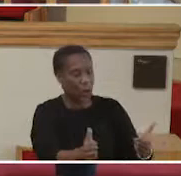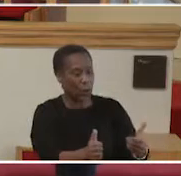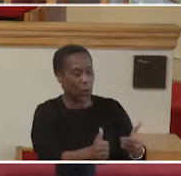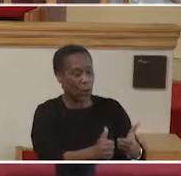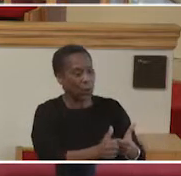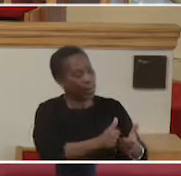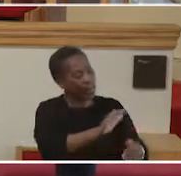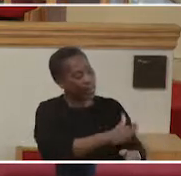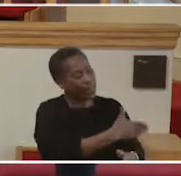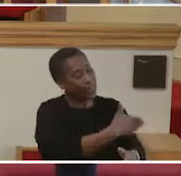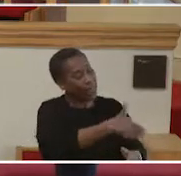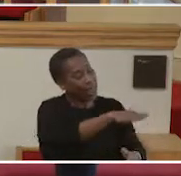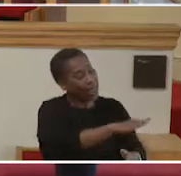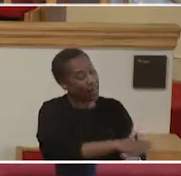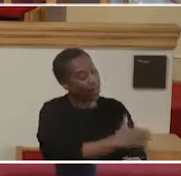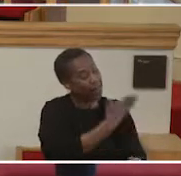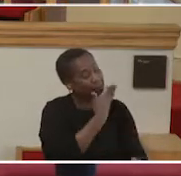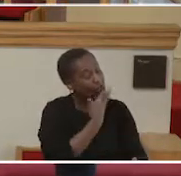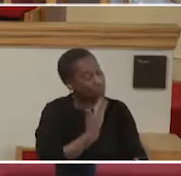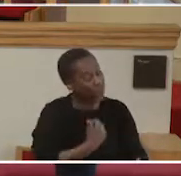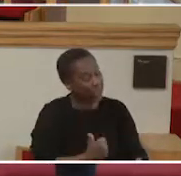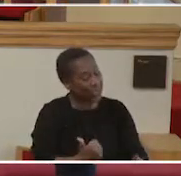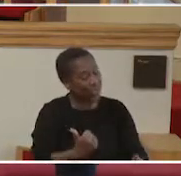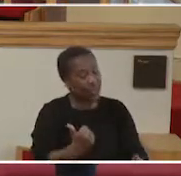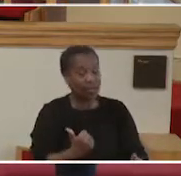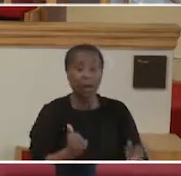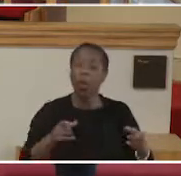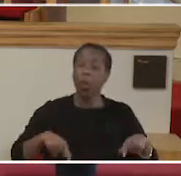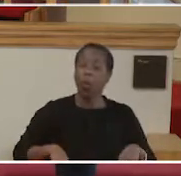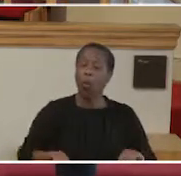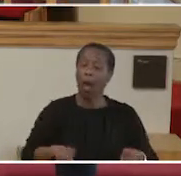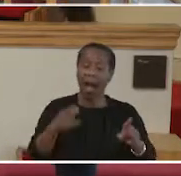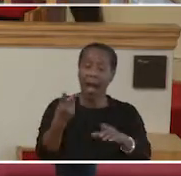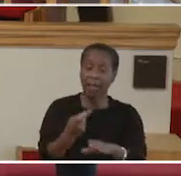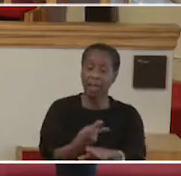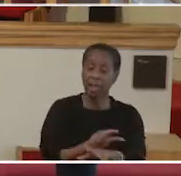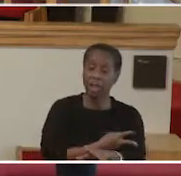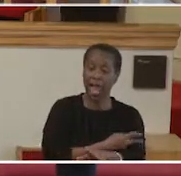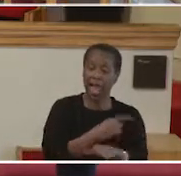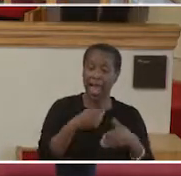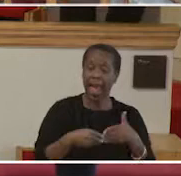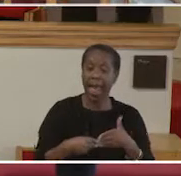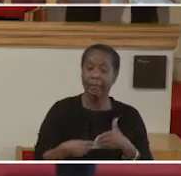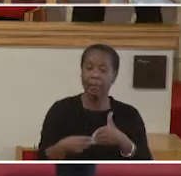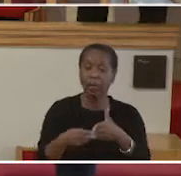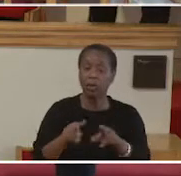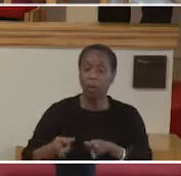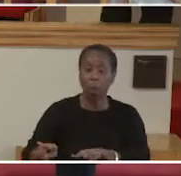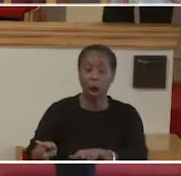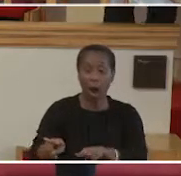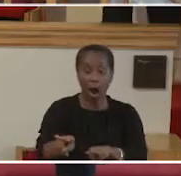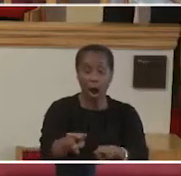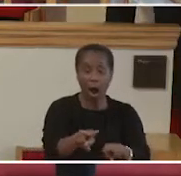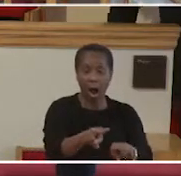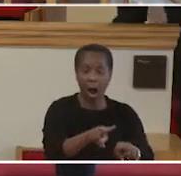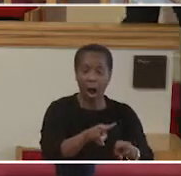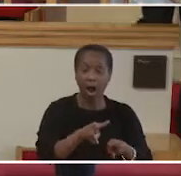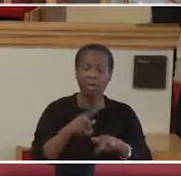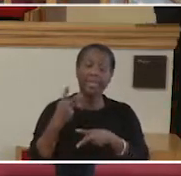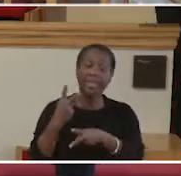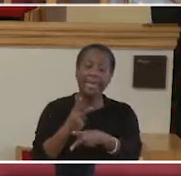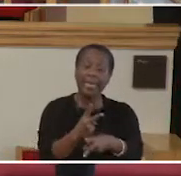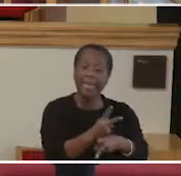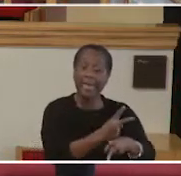anthem sweet, while shepherds watch are